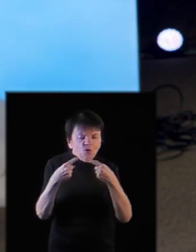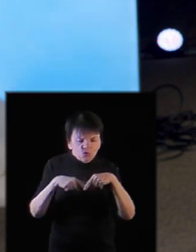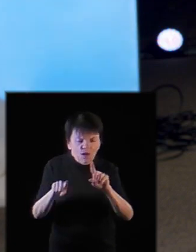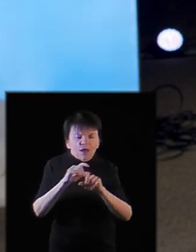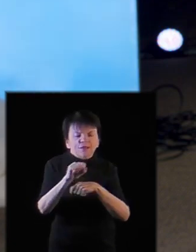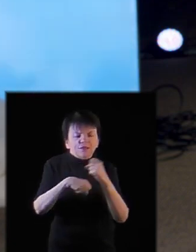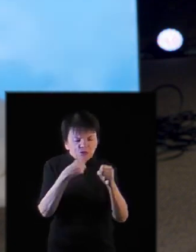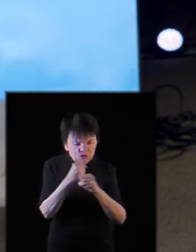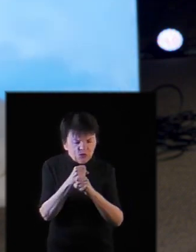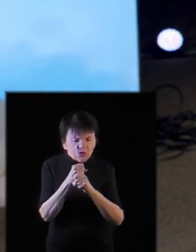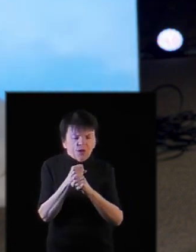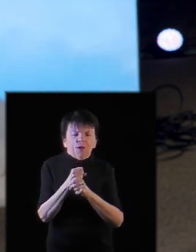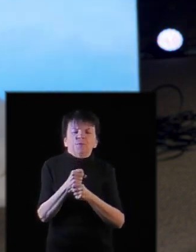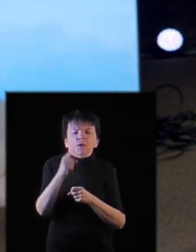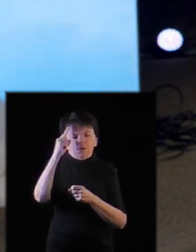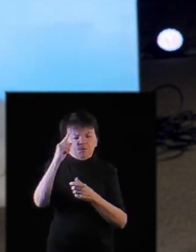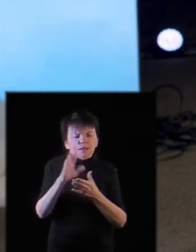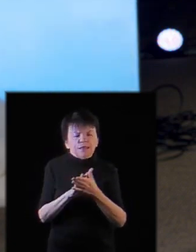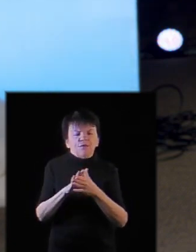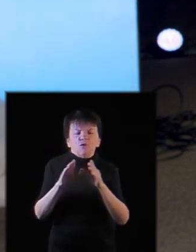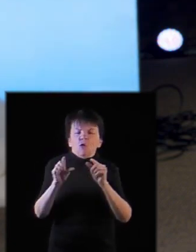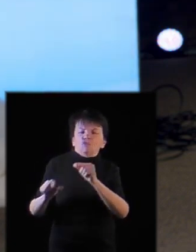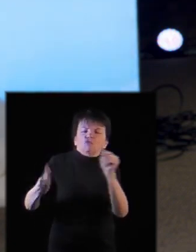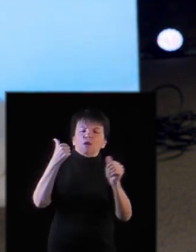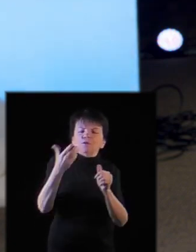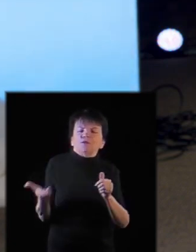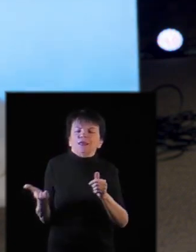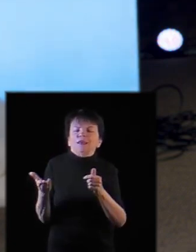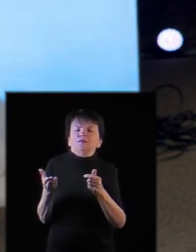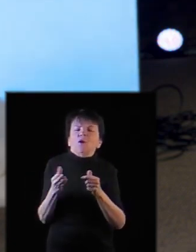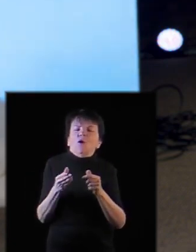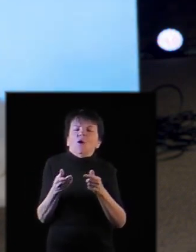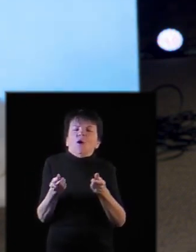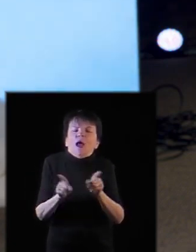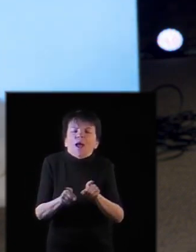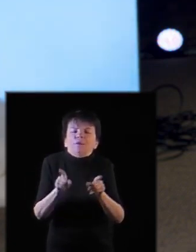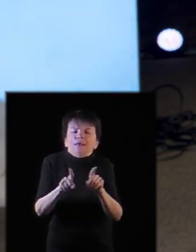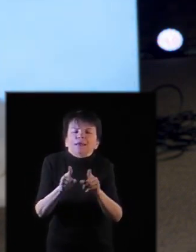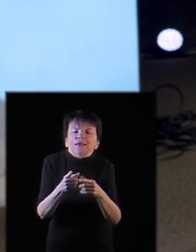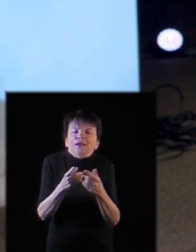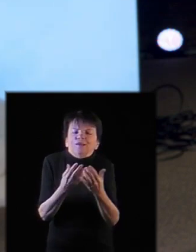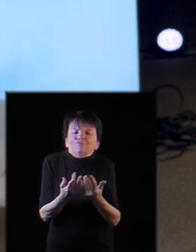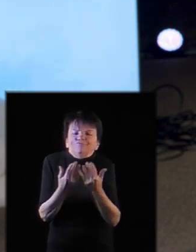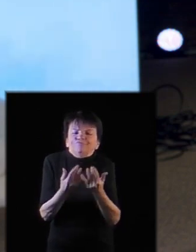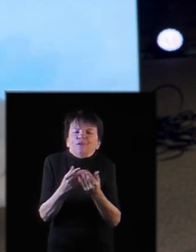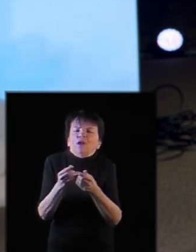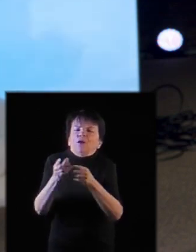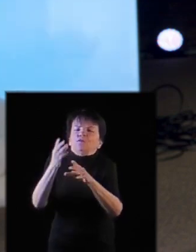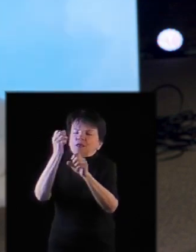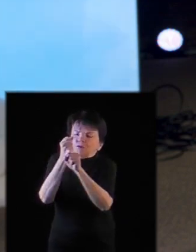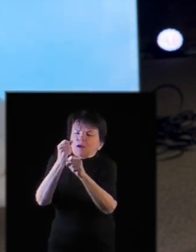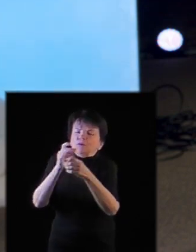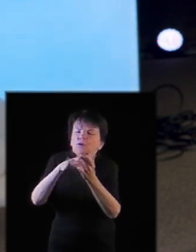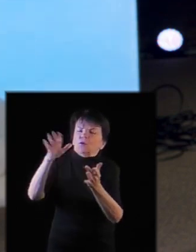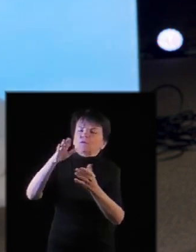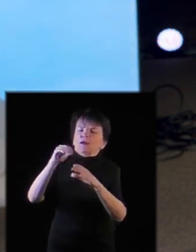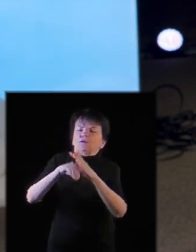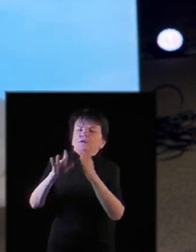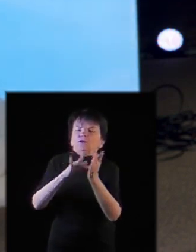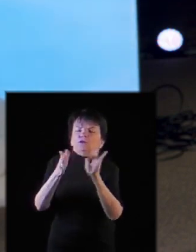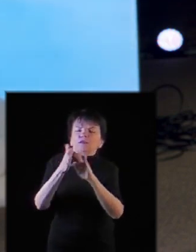this year. And we believe that greater things are coming. We trust you and we glorify you. In Jesus' name we